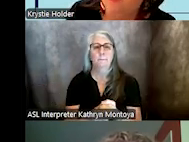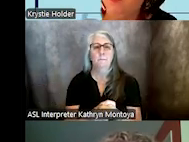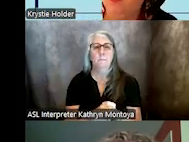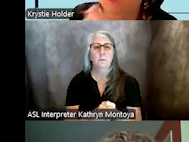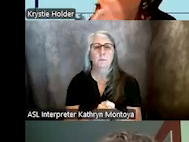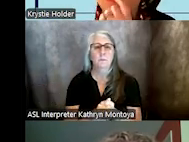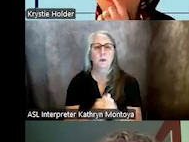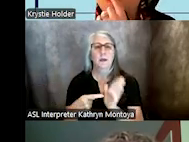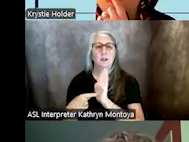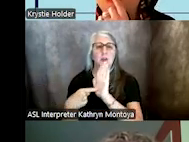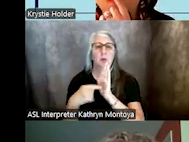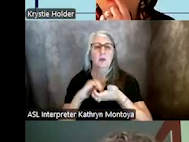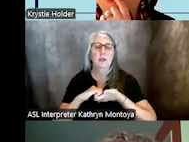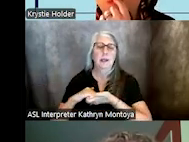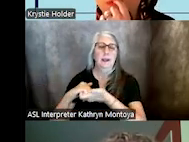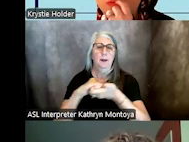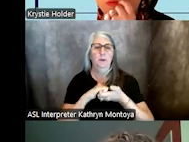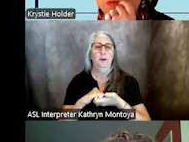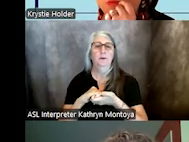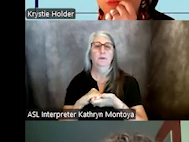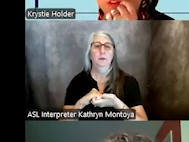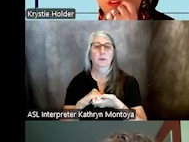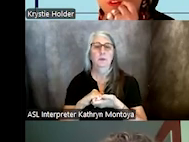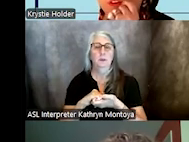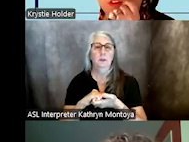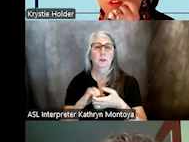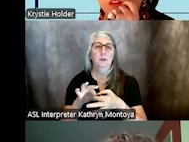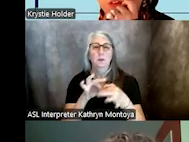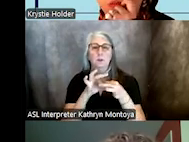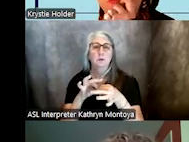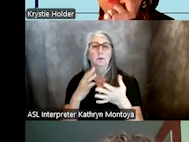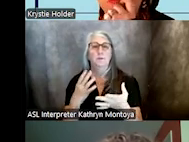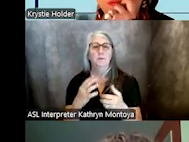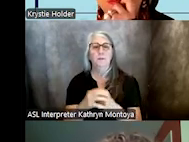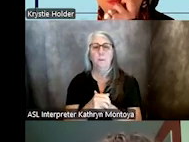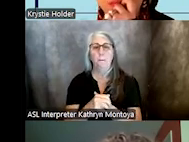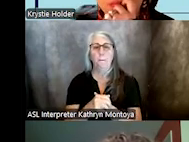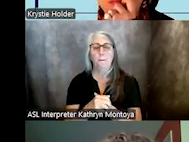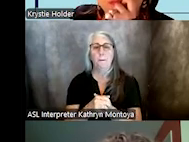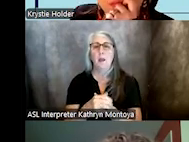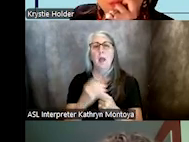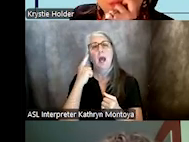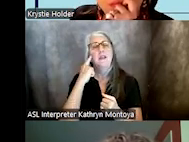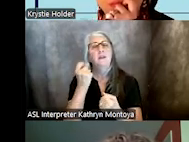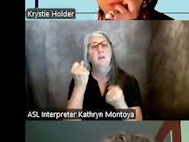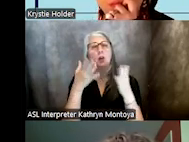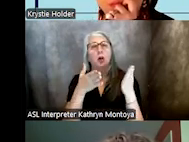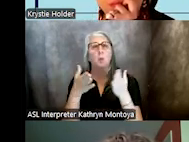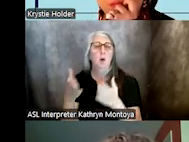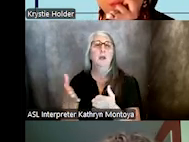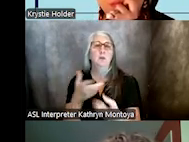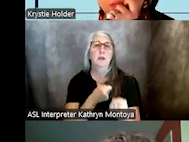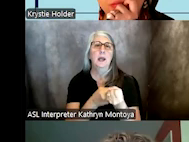shows a collaborative nature as well. I think there are a lot of ways to be an ally to